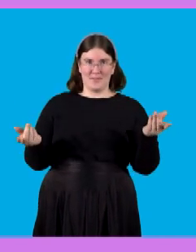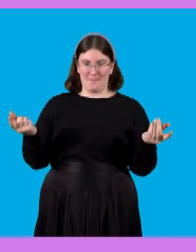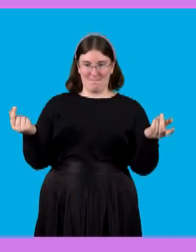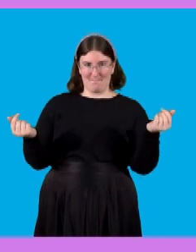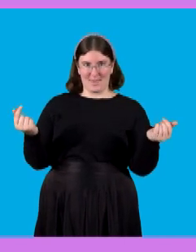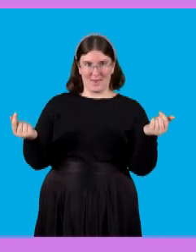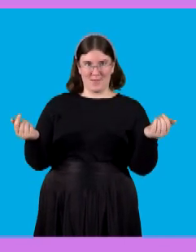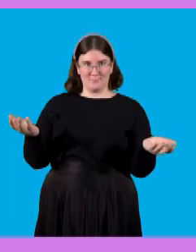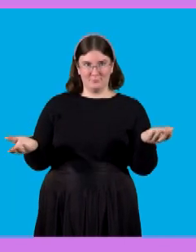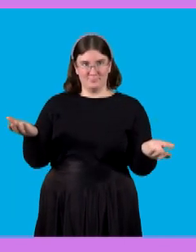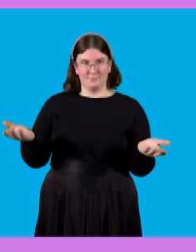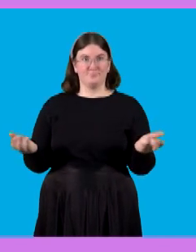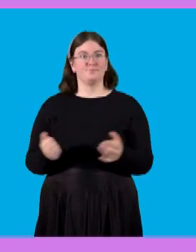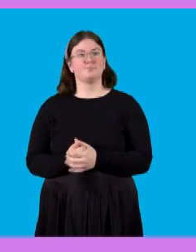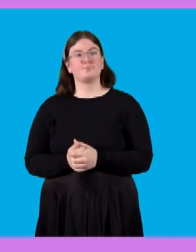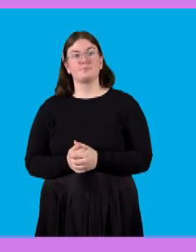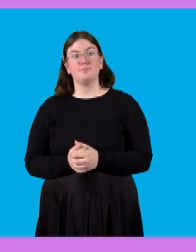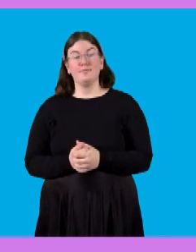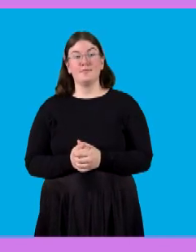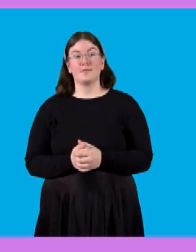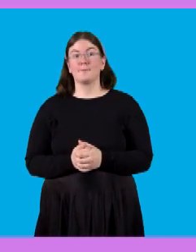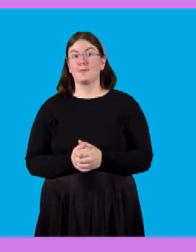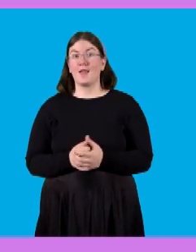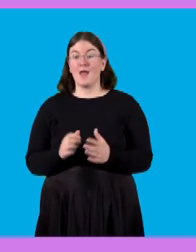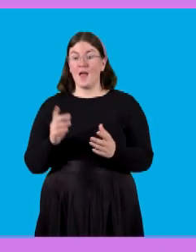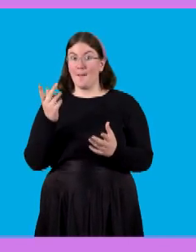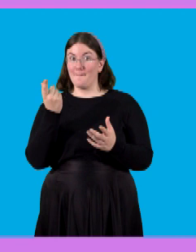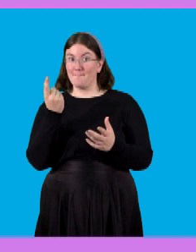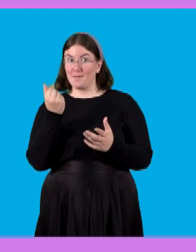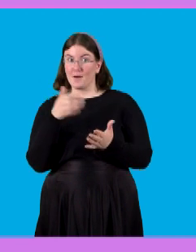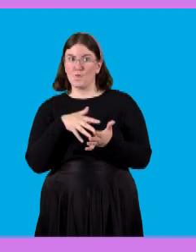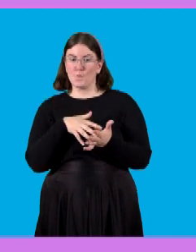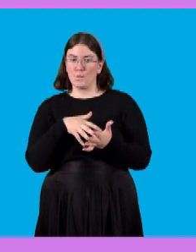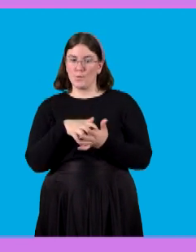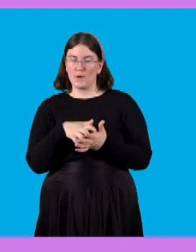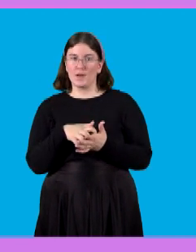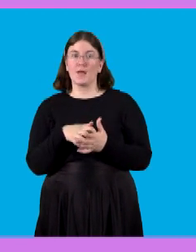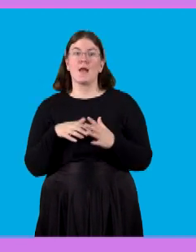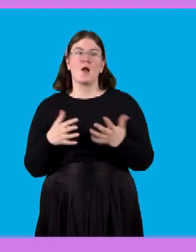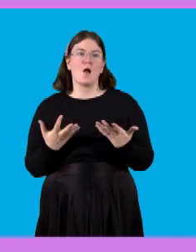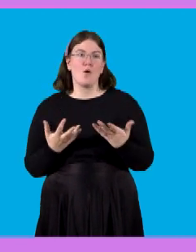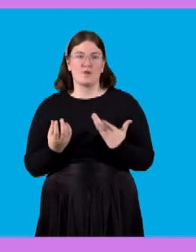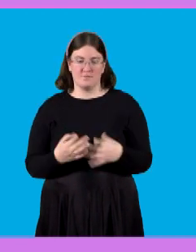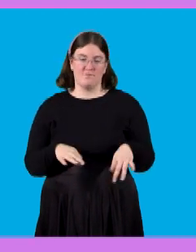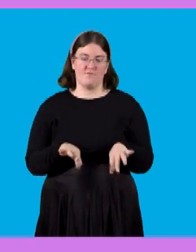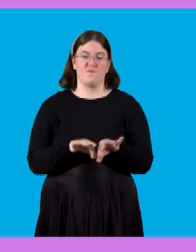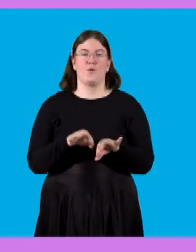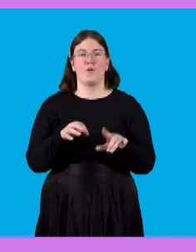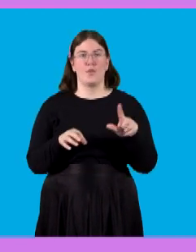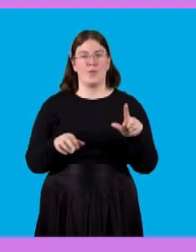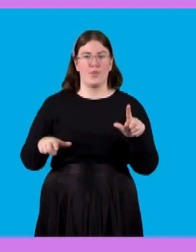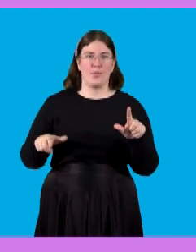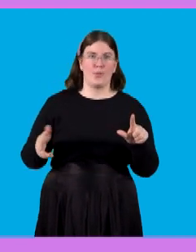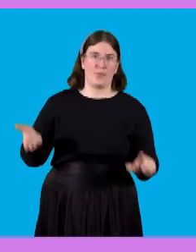currency. Then a currency is said to be weak when it is less in value, right, as compared